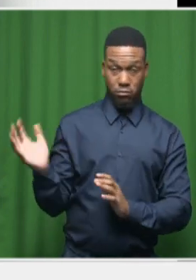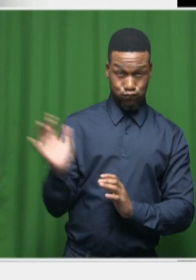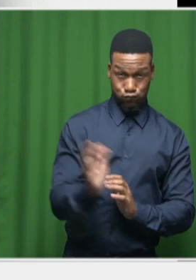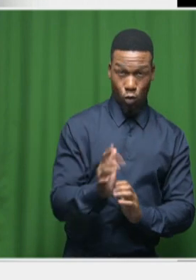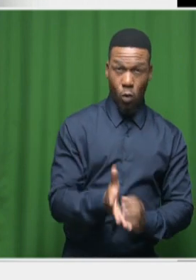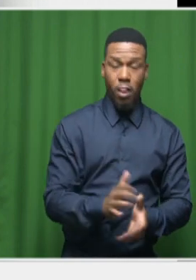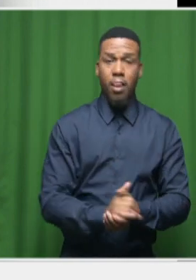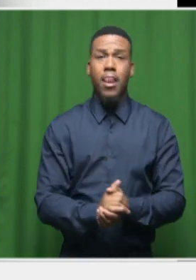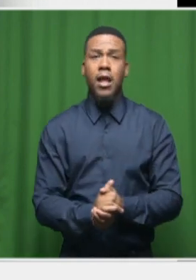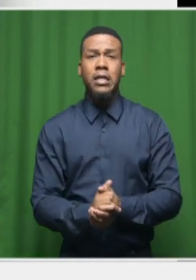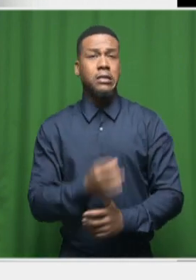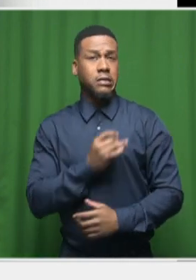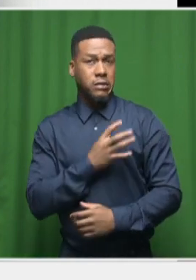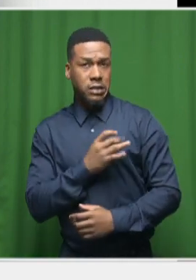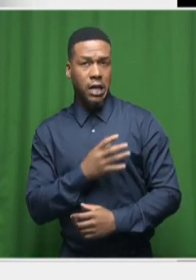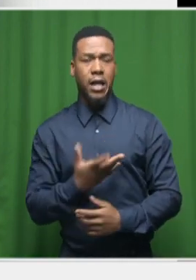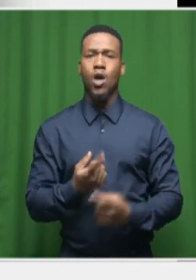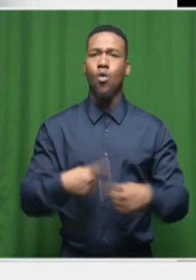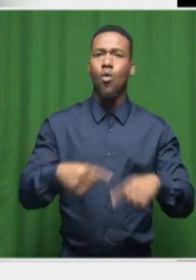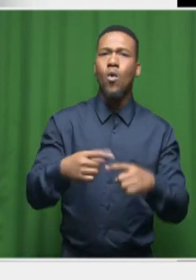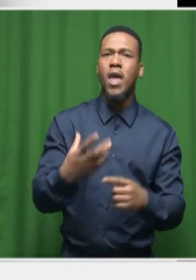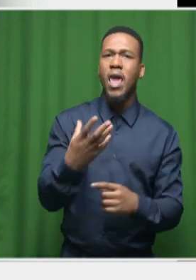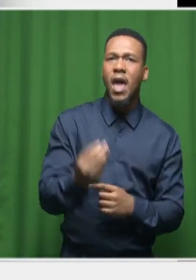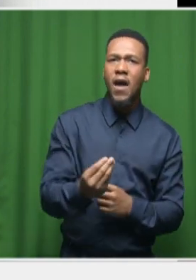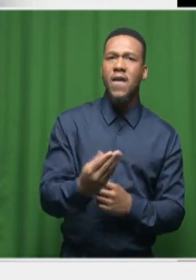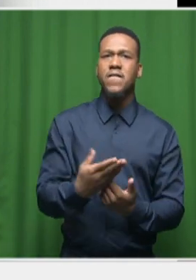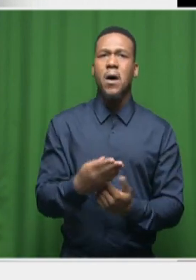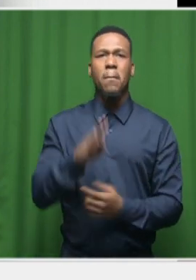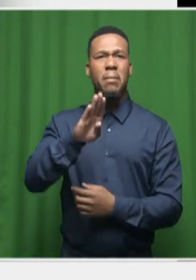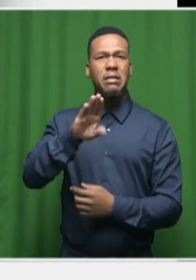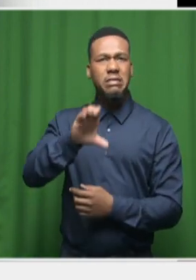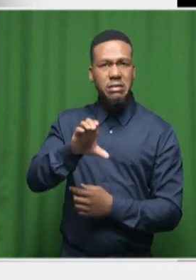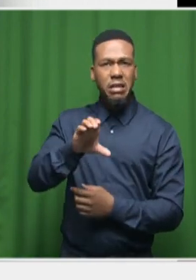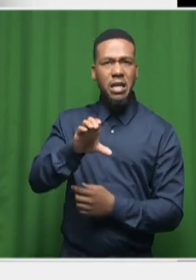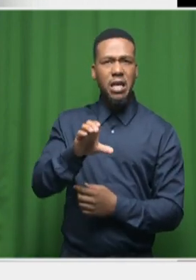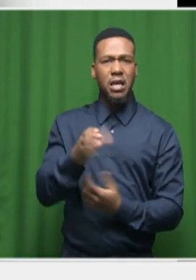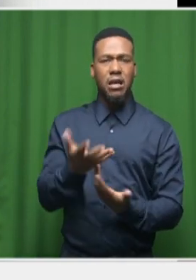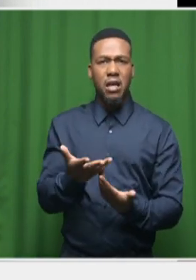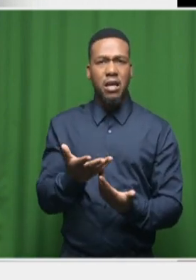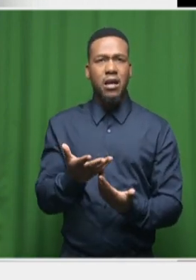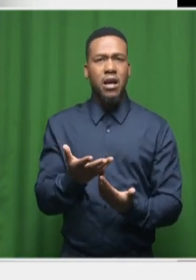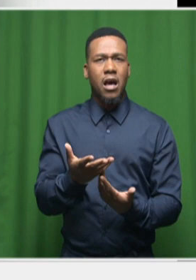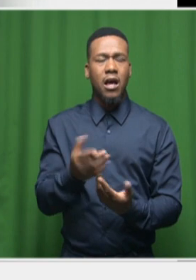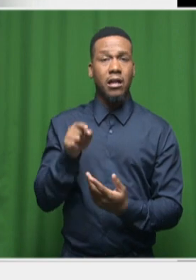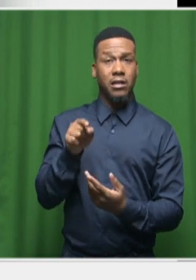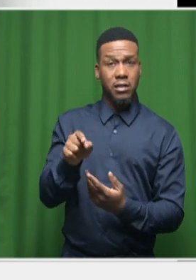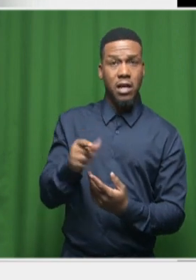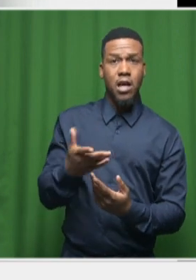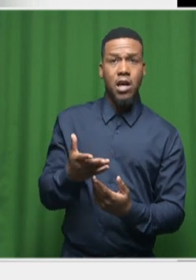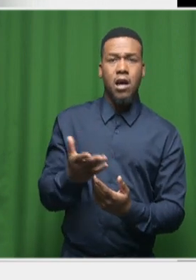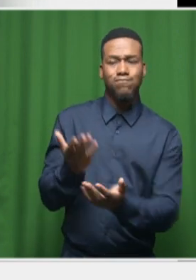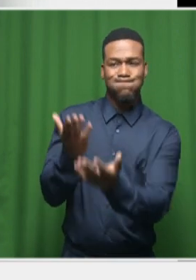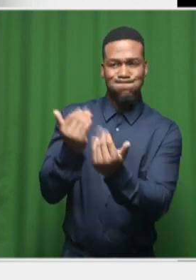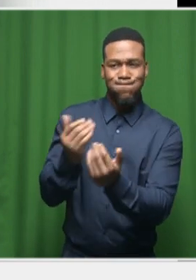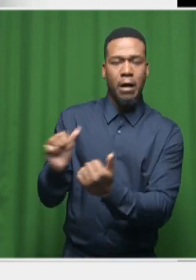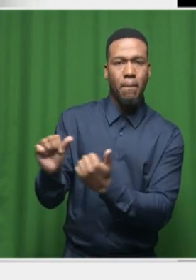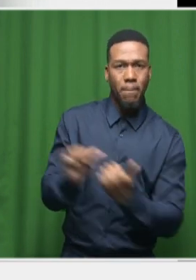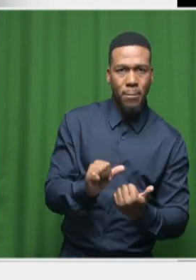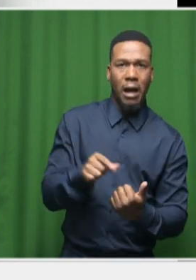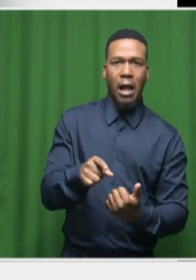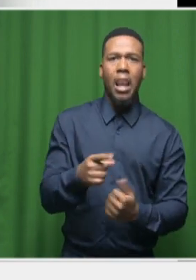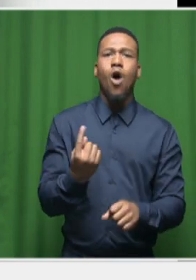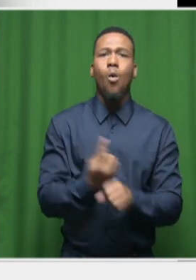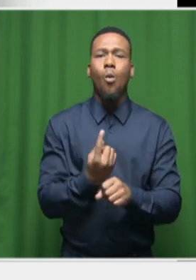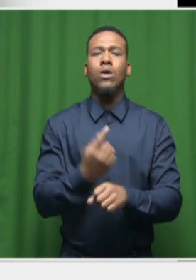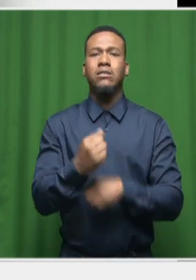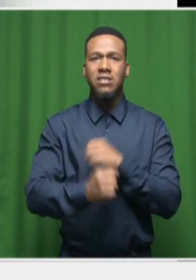On Saturday, we are featuring BCUC as our headline act. We're very excited because we've been trying to get them back for a few years, and every time we have